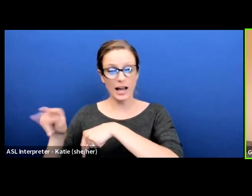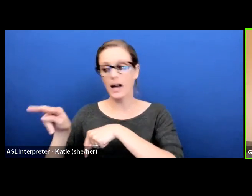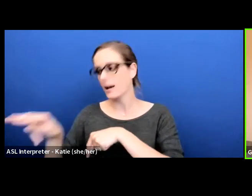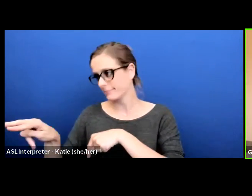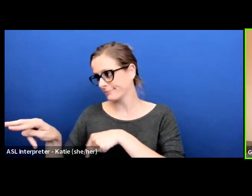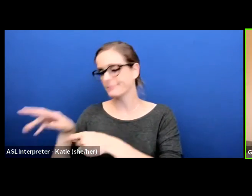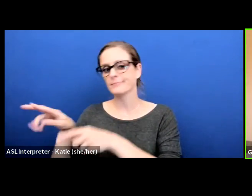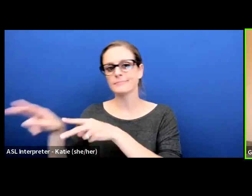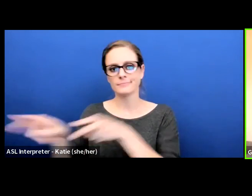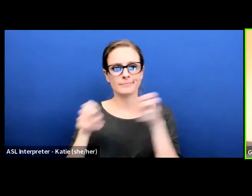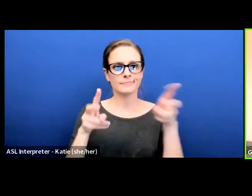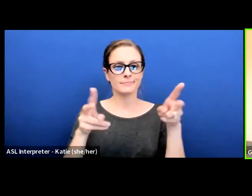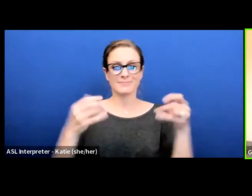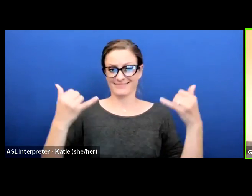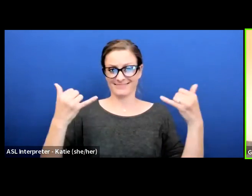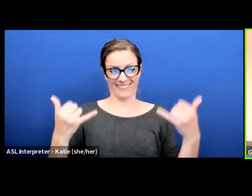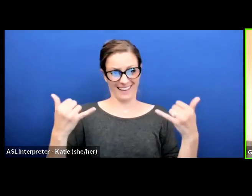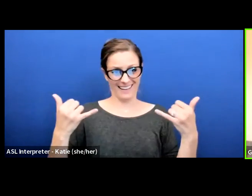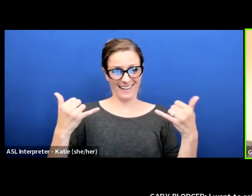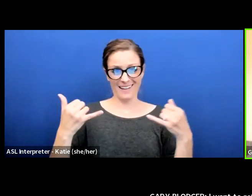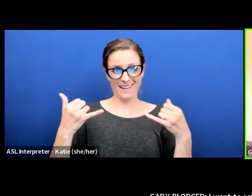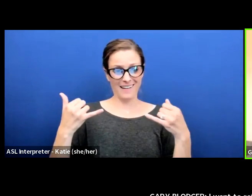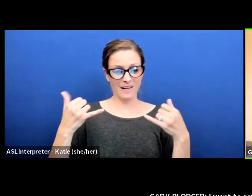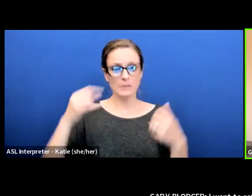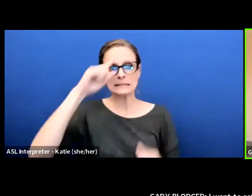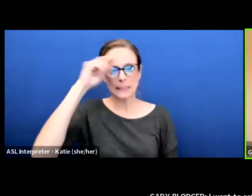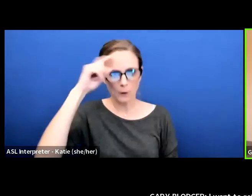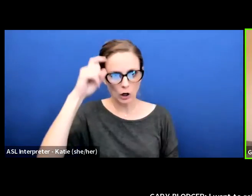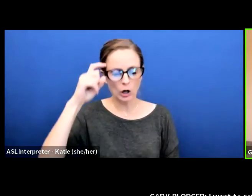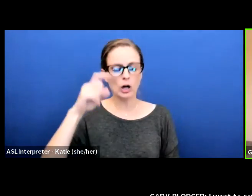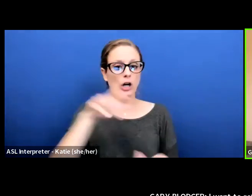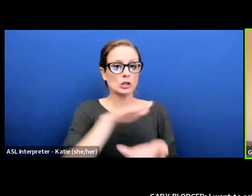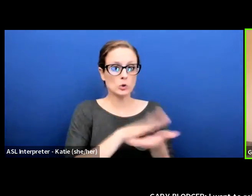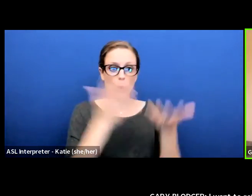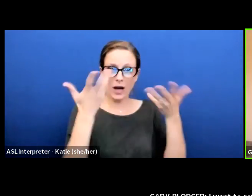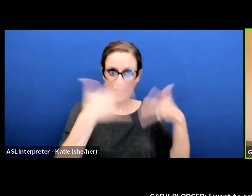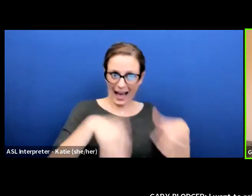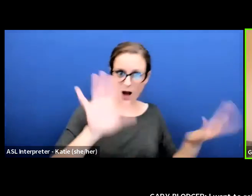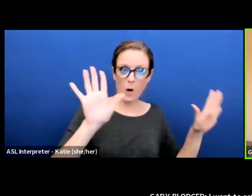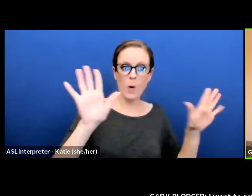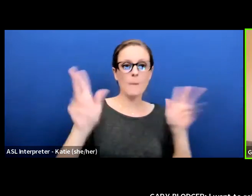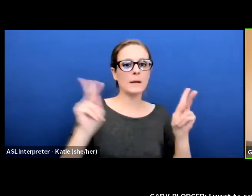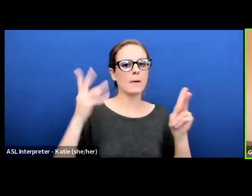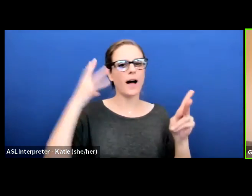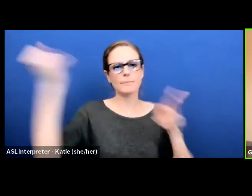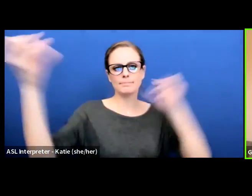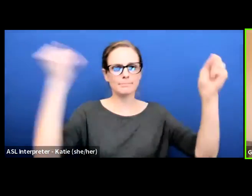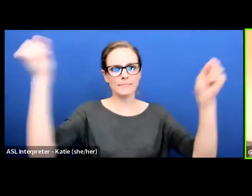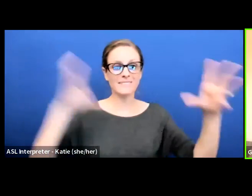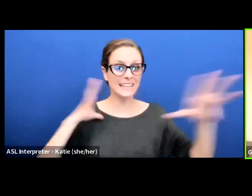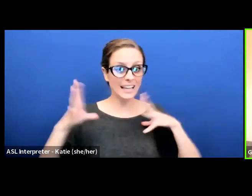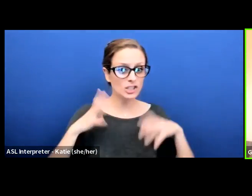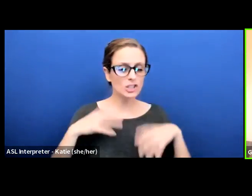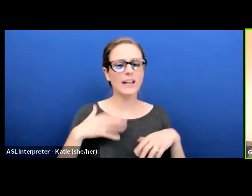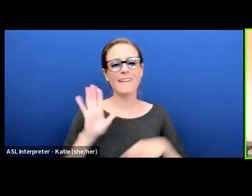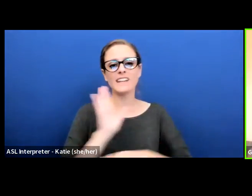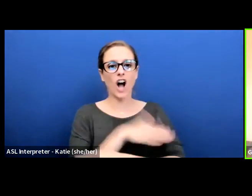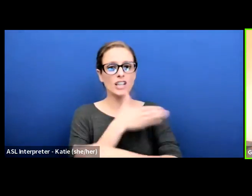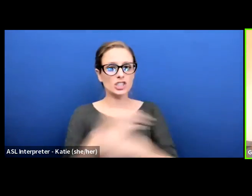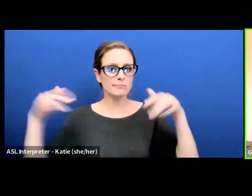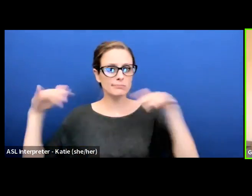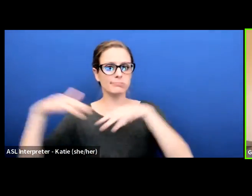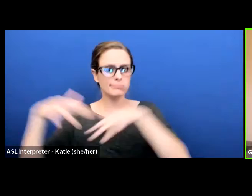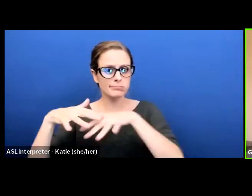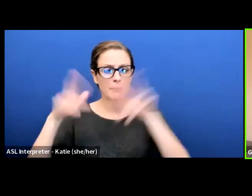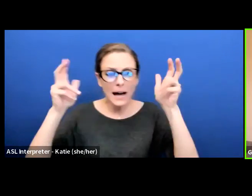now summer, and we have schools out, we have vacations, we have these concerts, we have the Warriors.